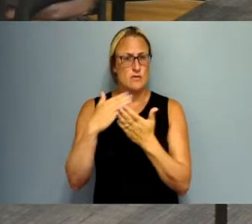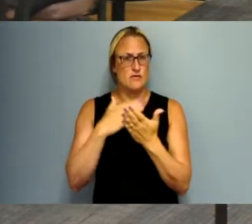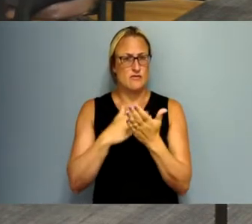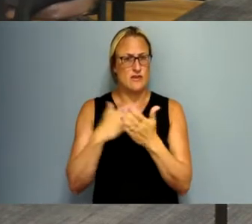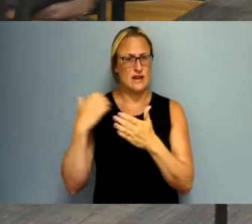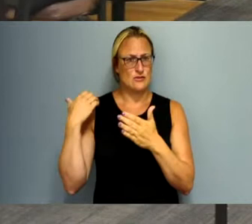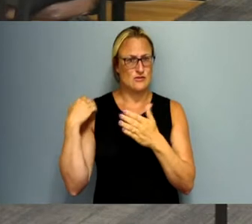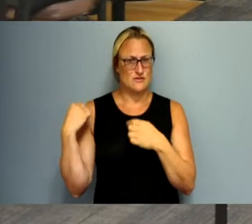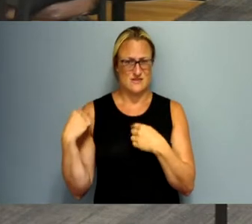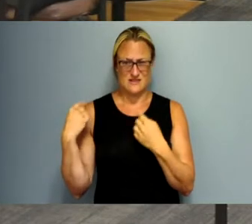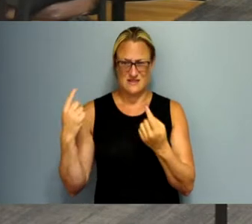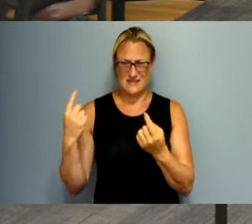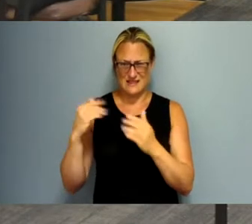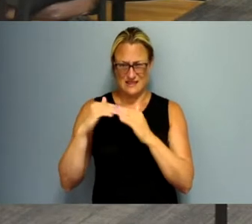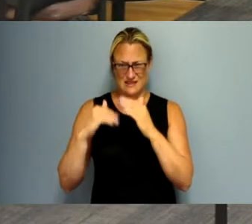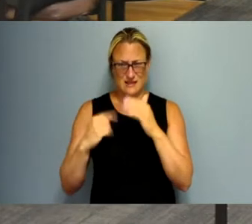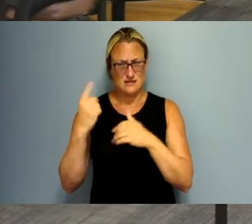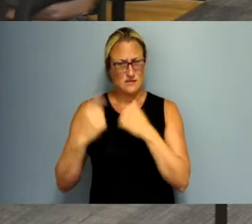months.